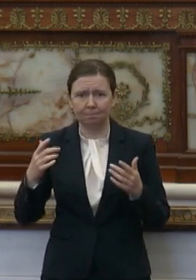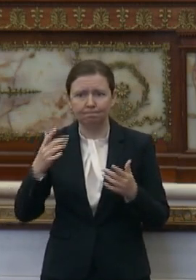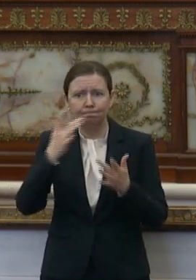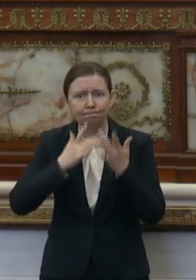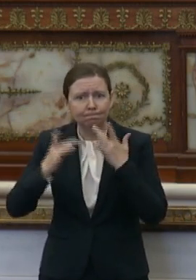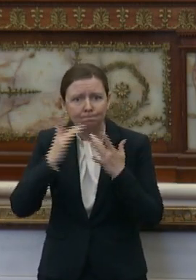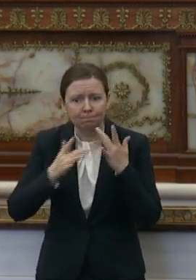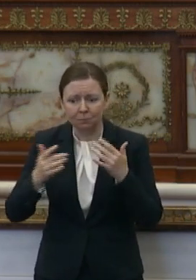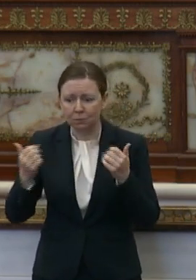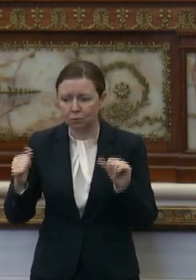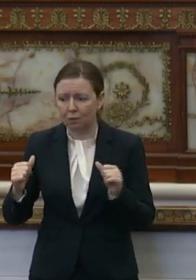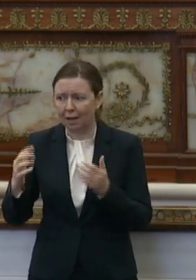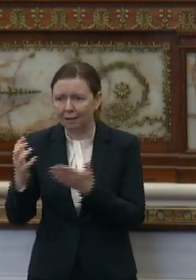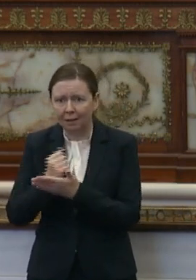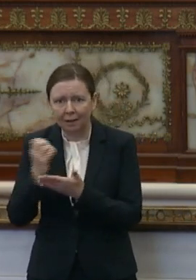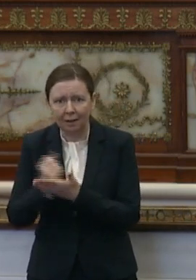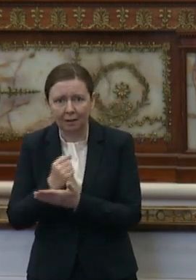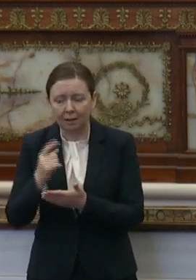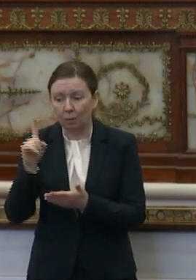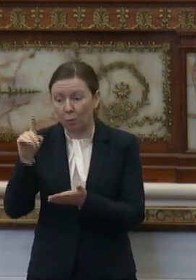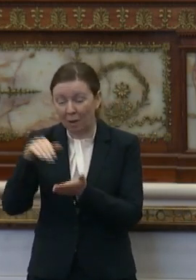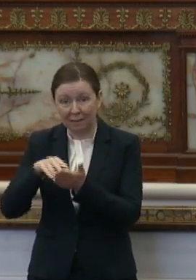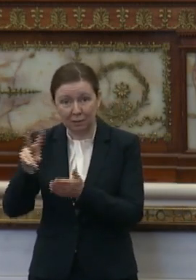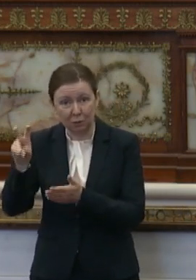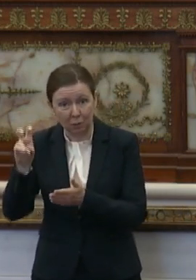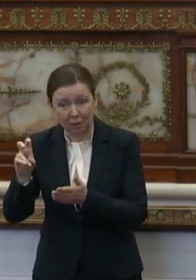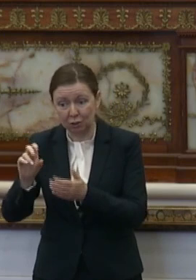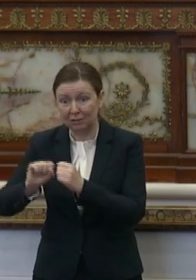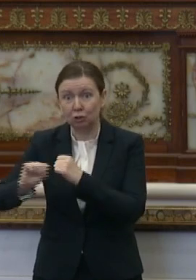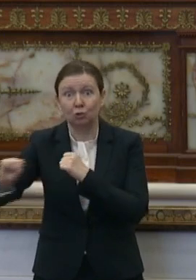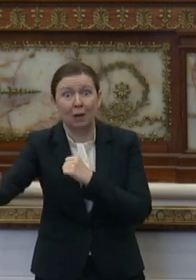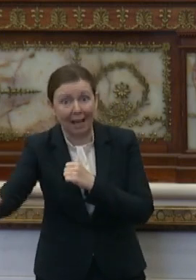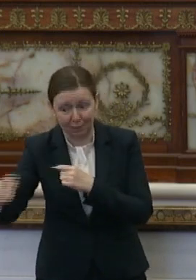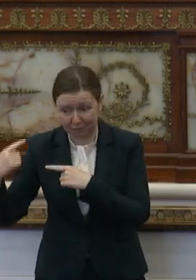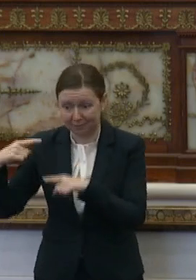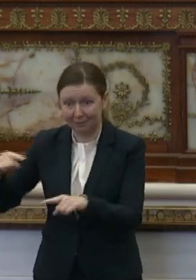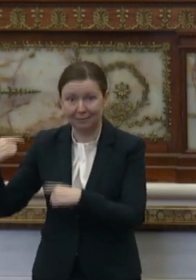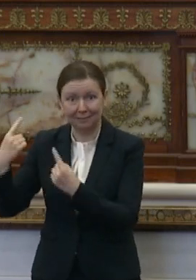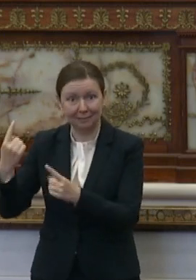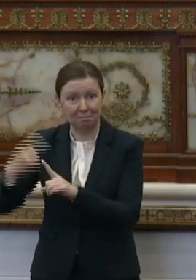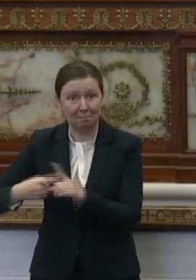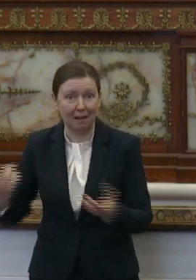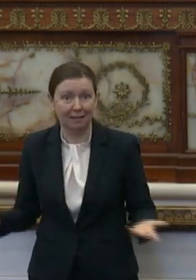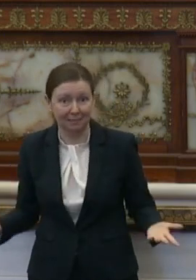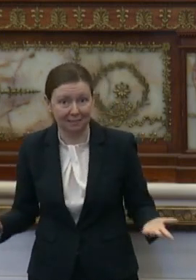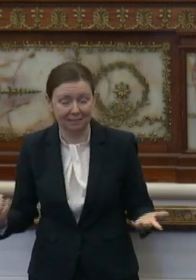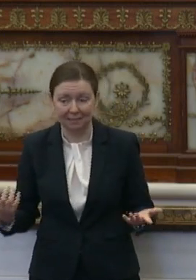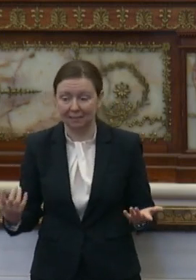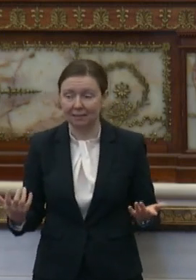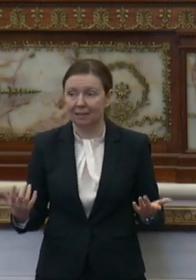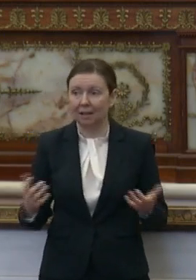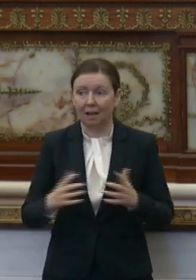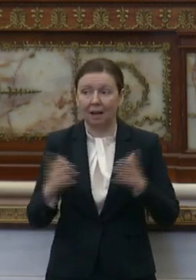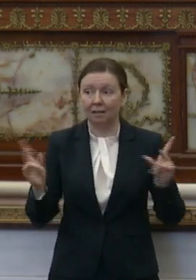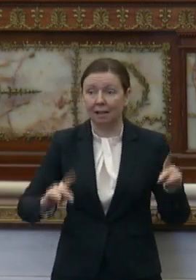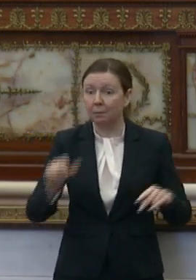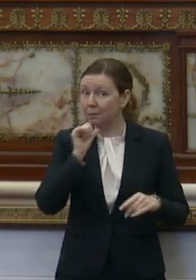to make a $1,200 stimulus check stretch throughout these past few months. So no, like a lot of